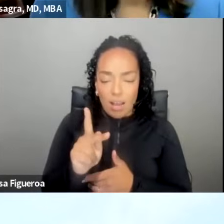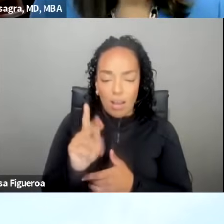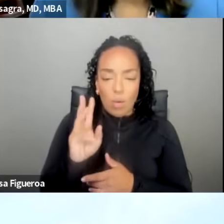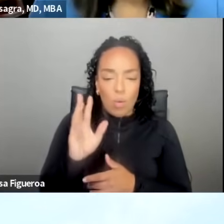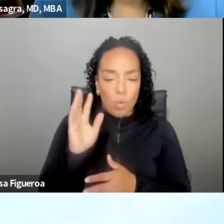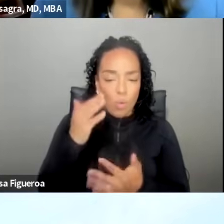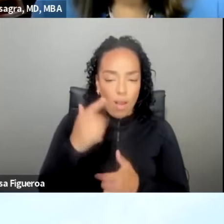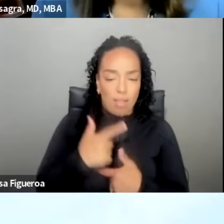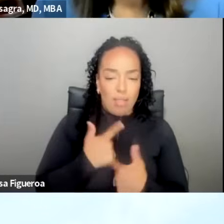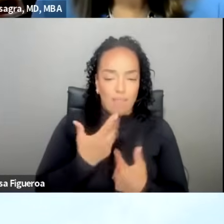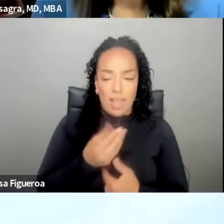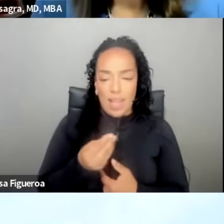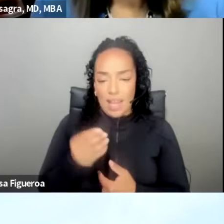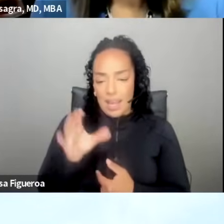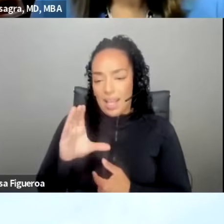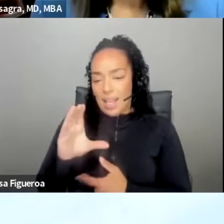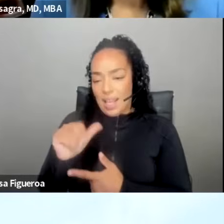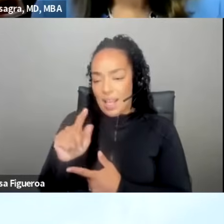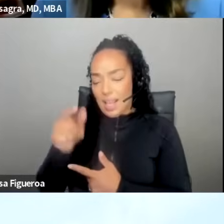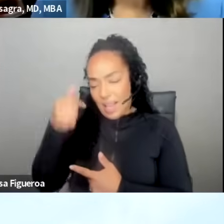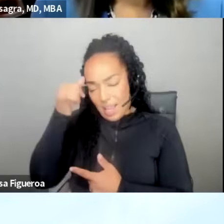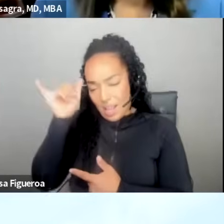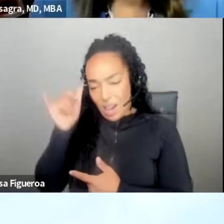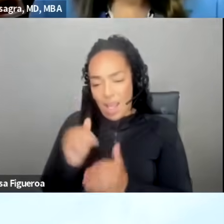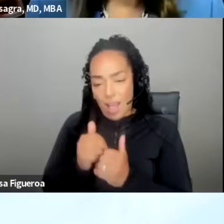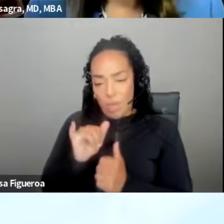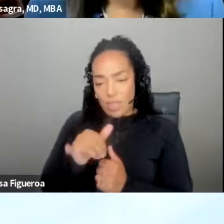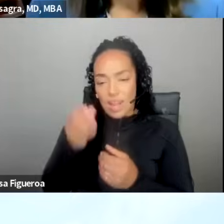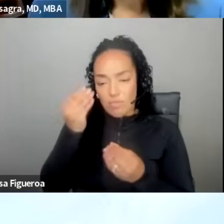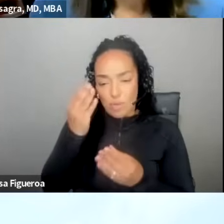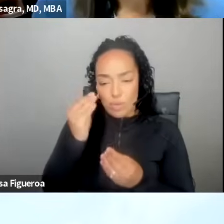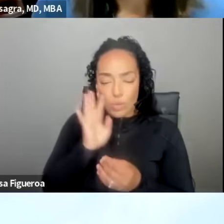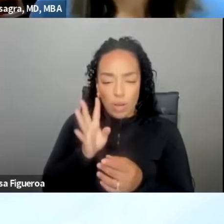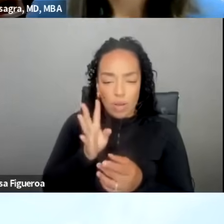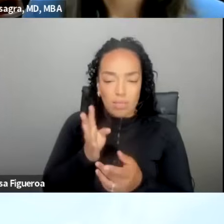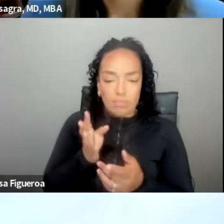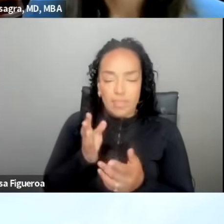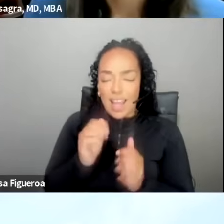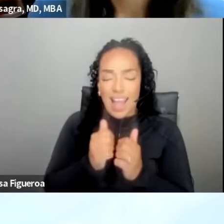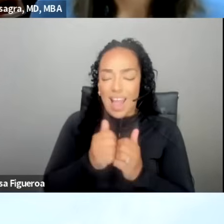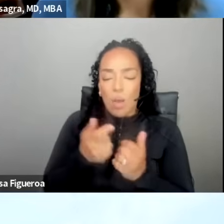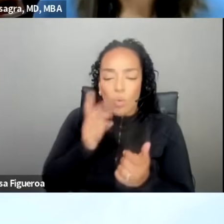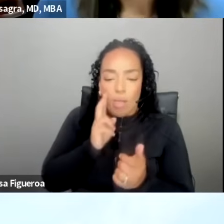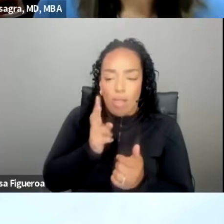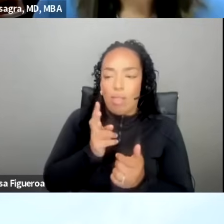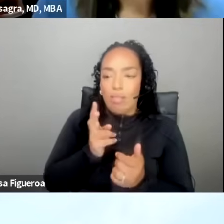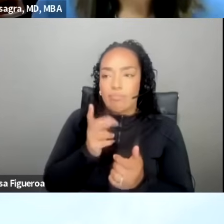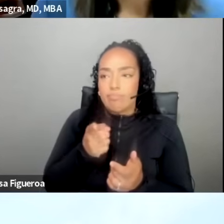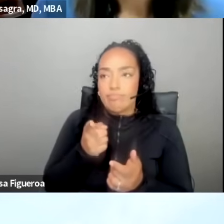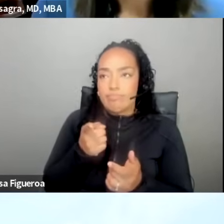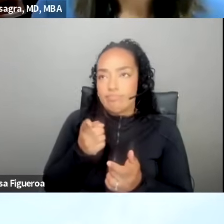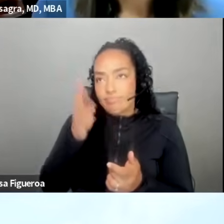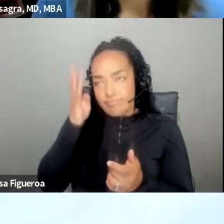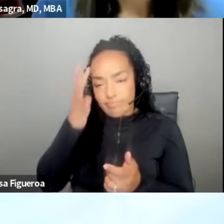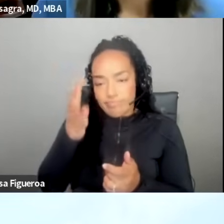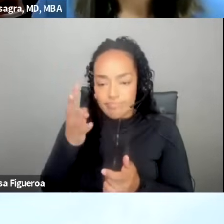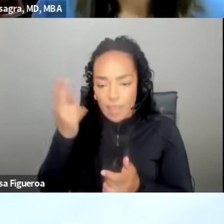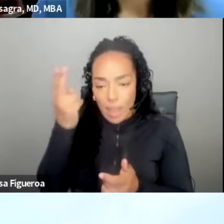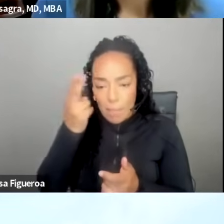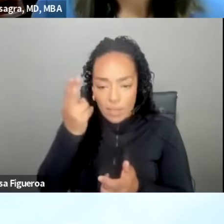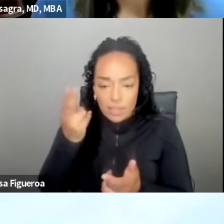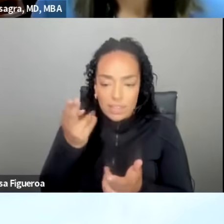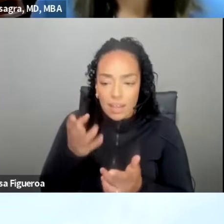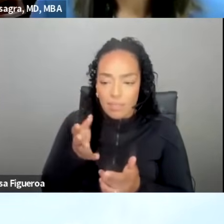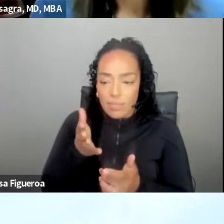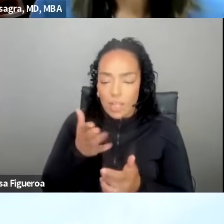does this information inform the hypothesis as to how does a human infection occur? What is the current hypothesis? How does